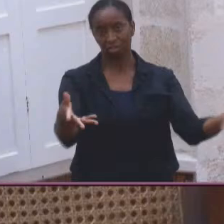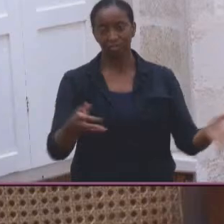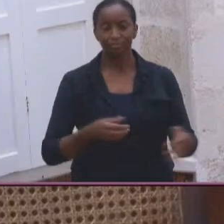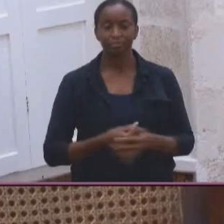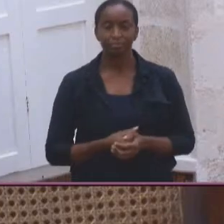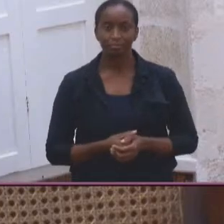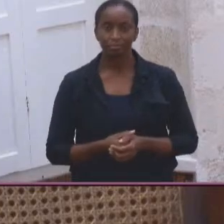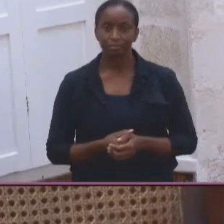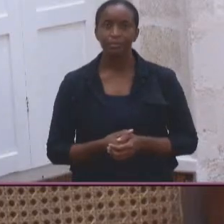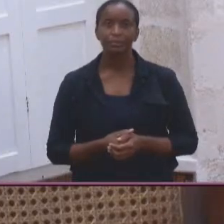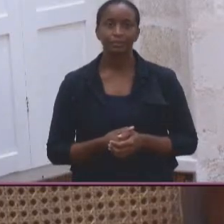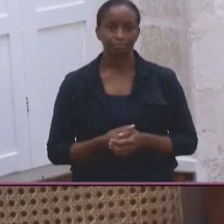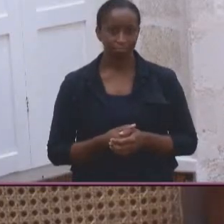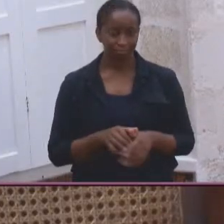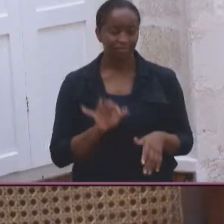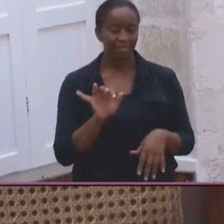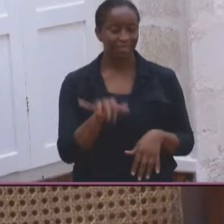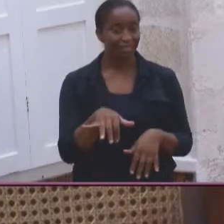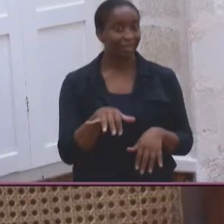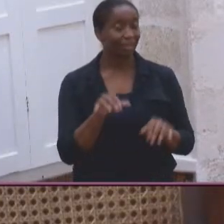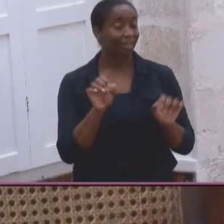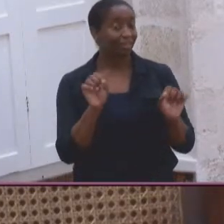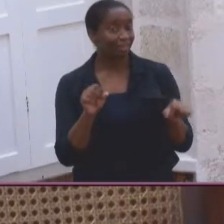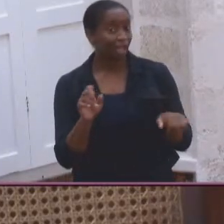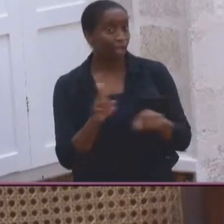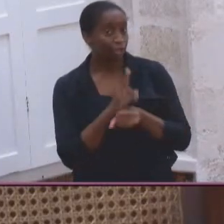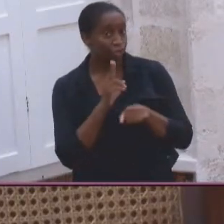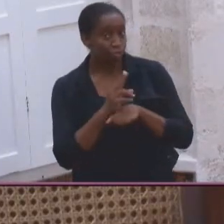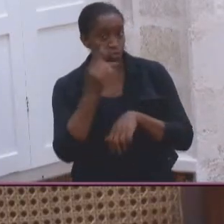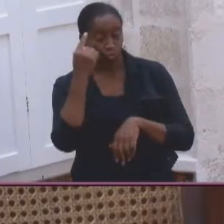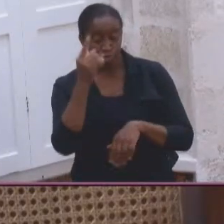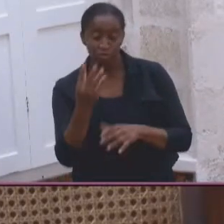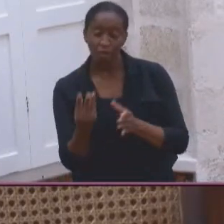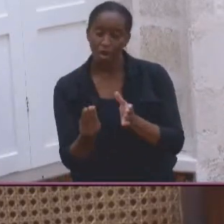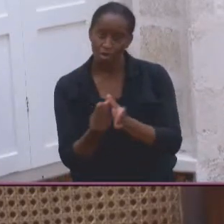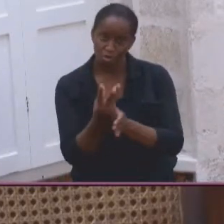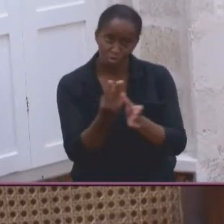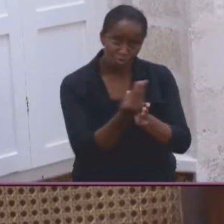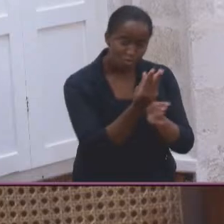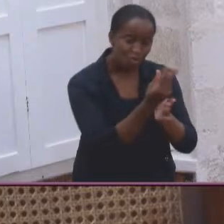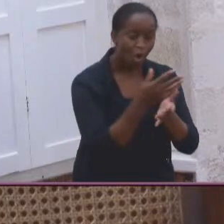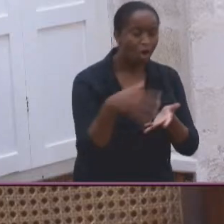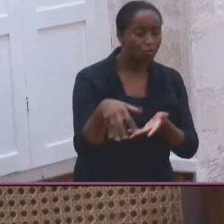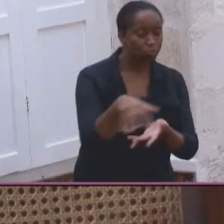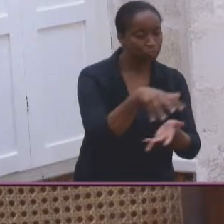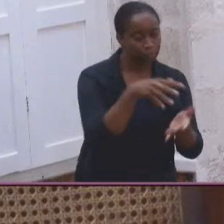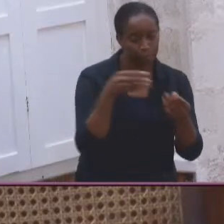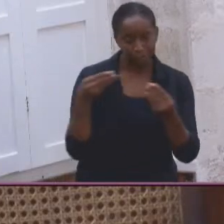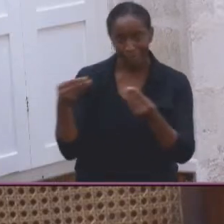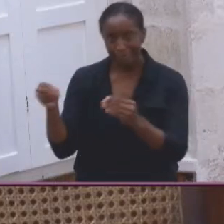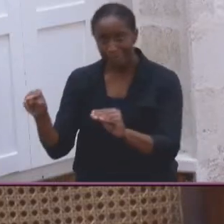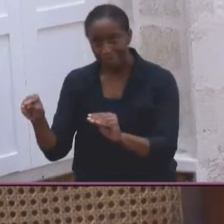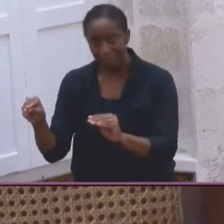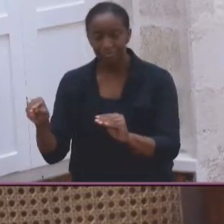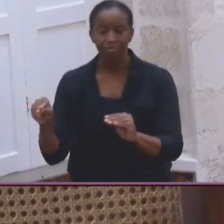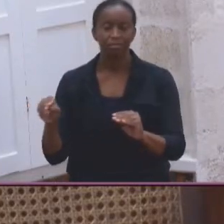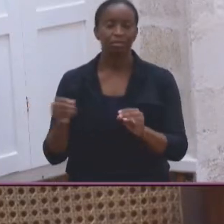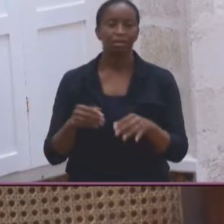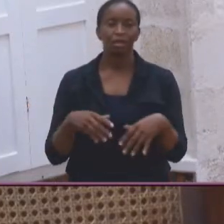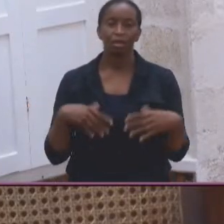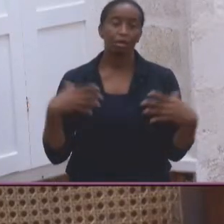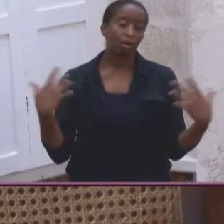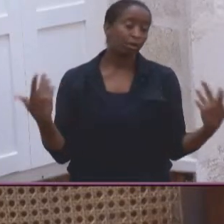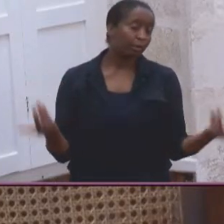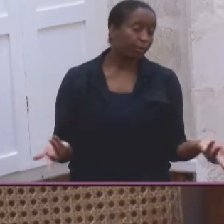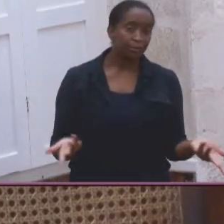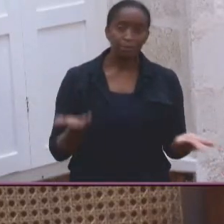profitable agriculture, or even if it is not profitable and we have in some ways to subsidize it, it may well be